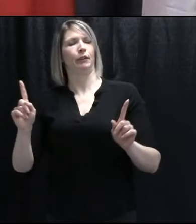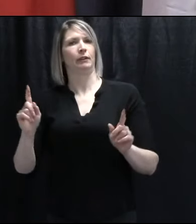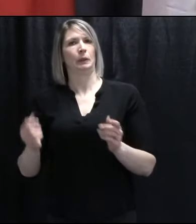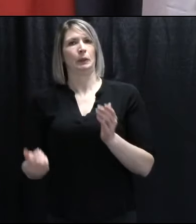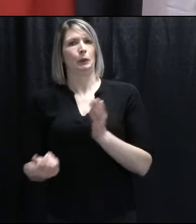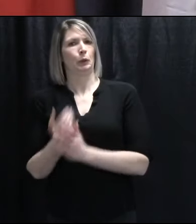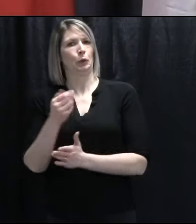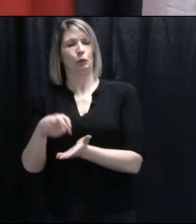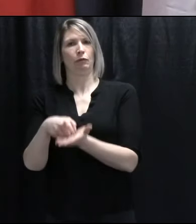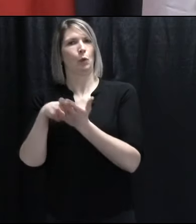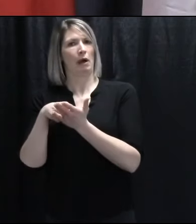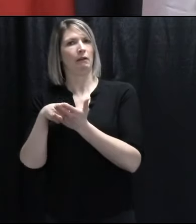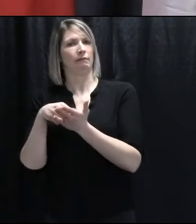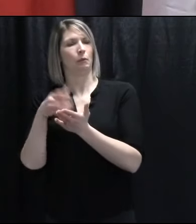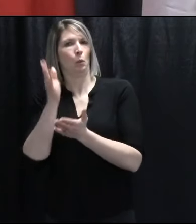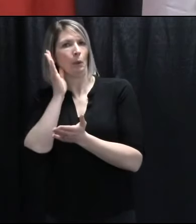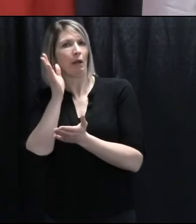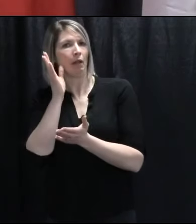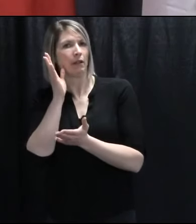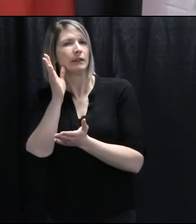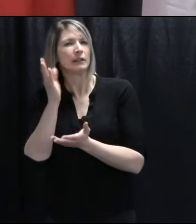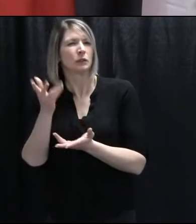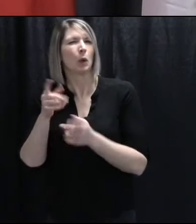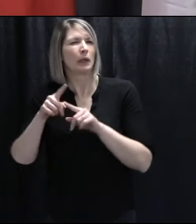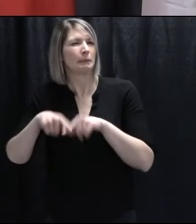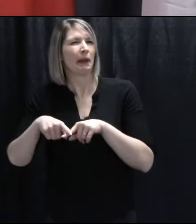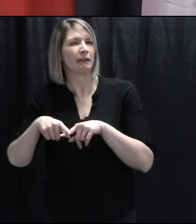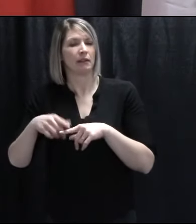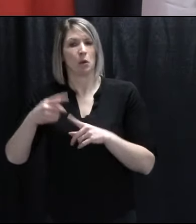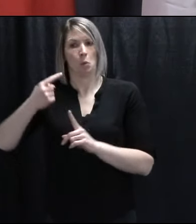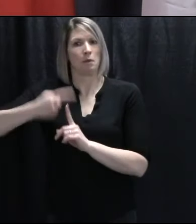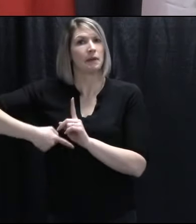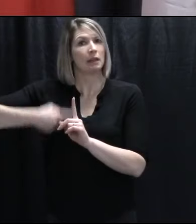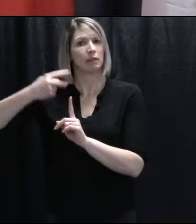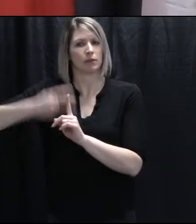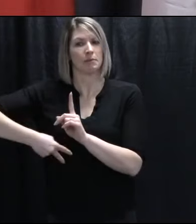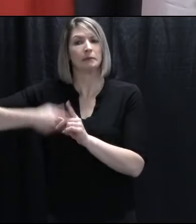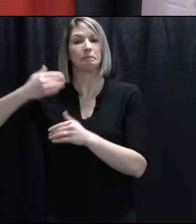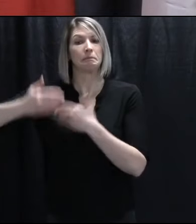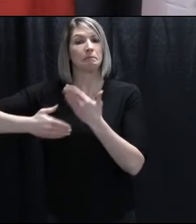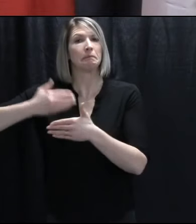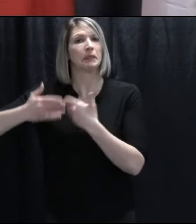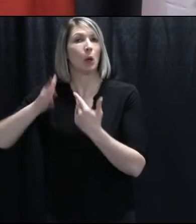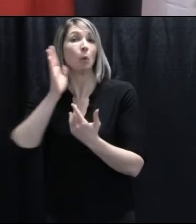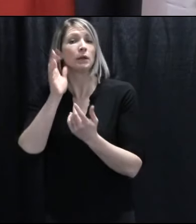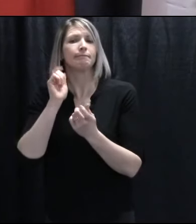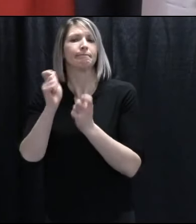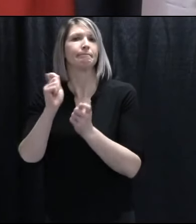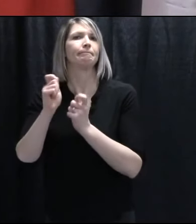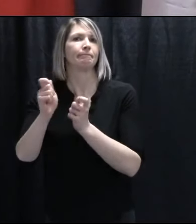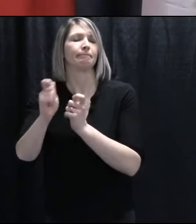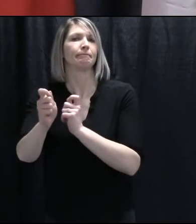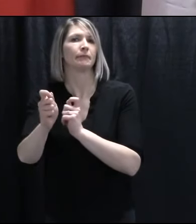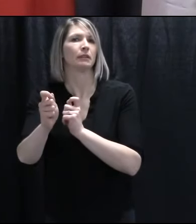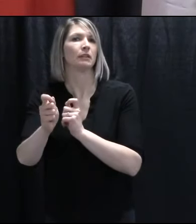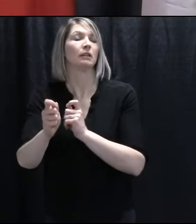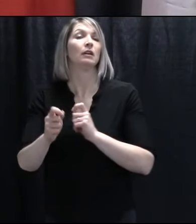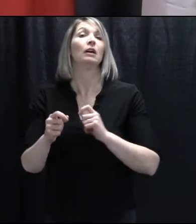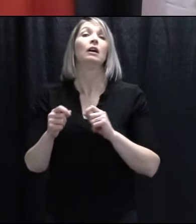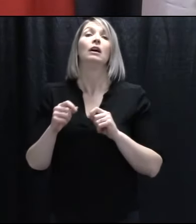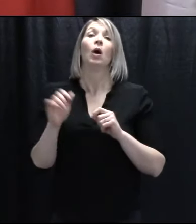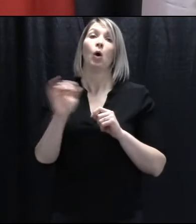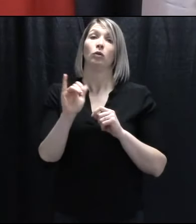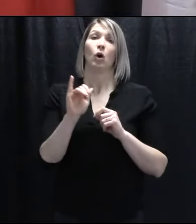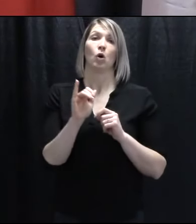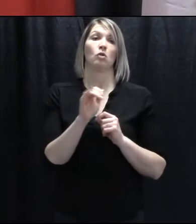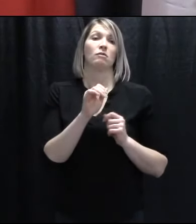something that is essential over a 3-month period. Also realizing, that places also provide services to support